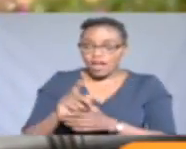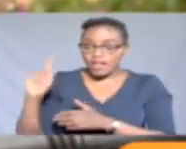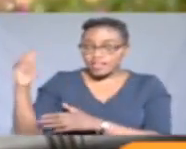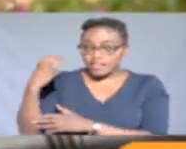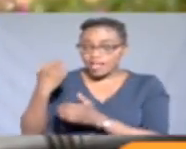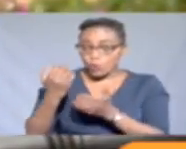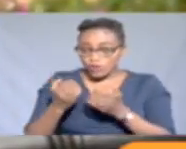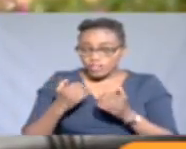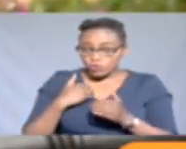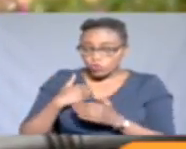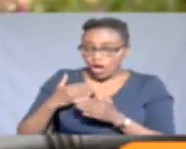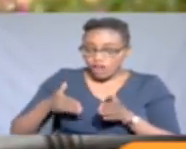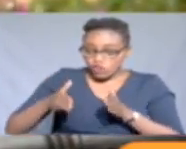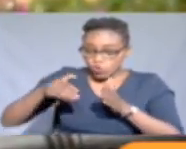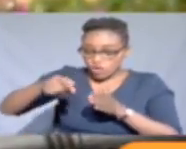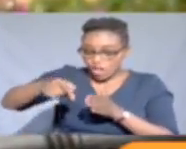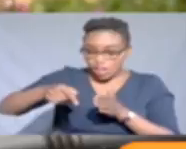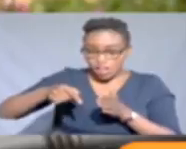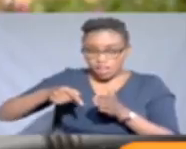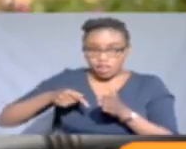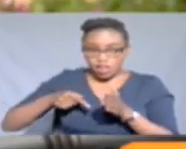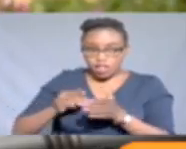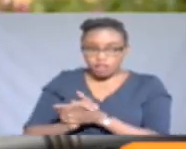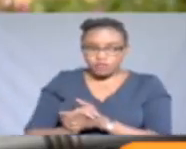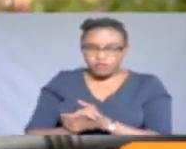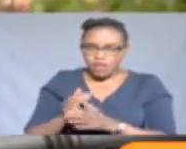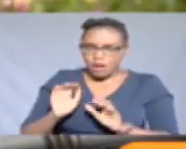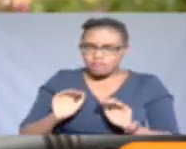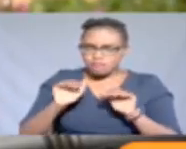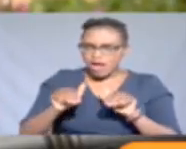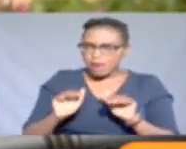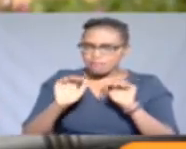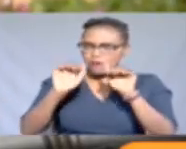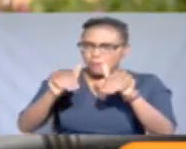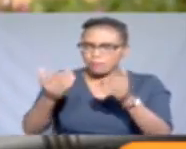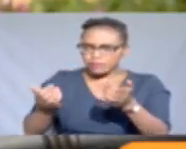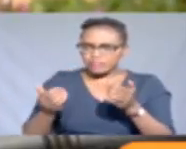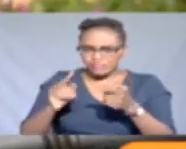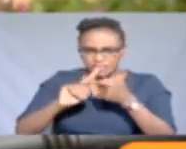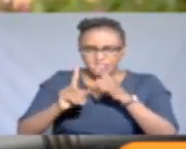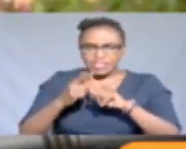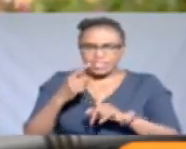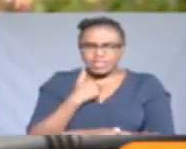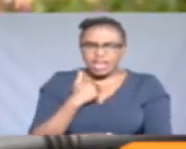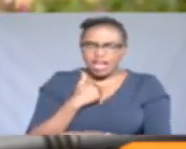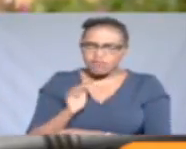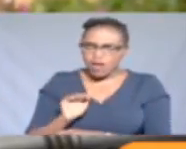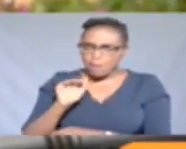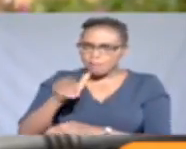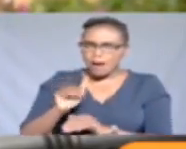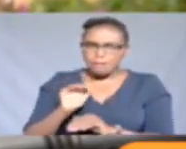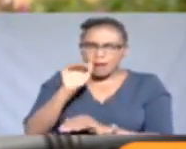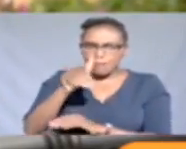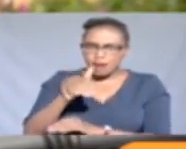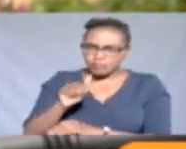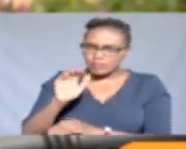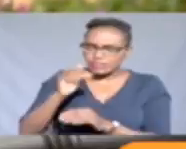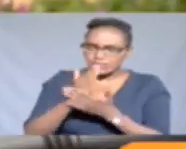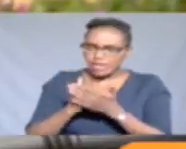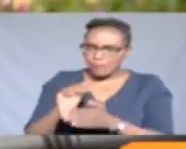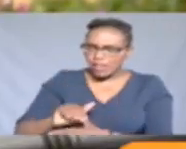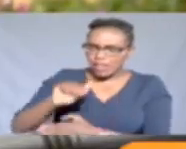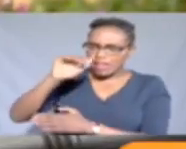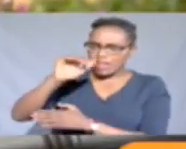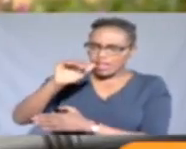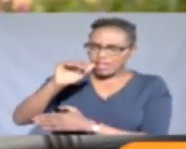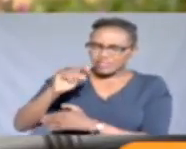mark our roads. We need to mark our bumps. Our bumps need to be standard. So bumps are this, that they're